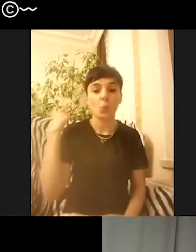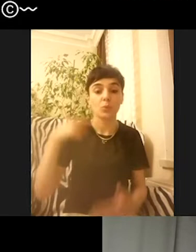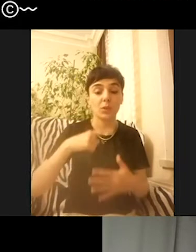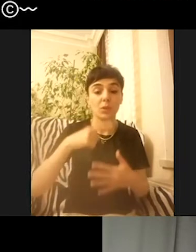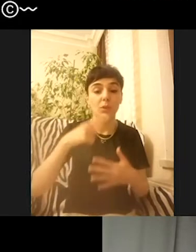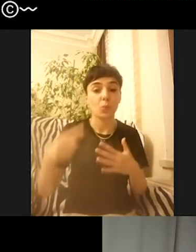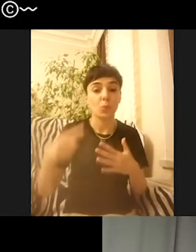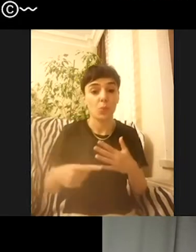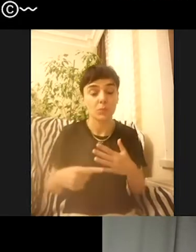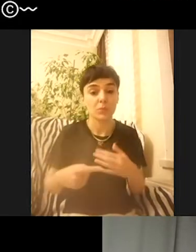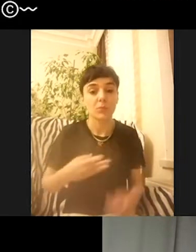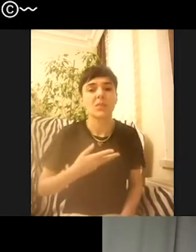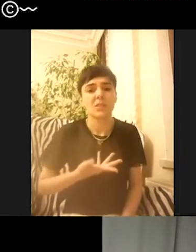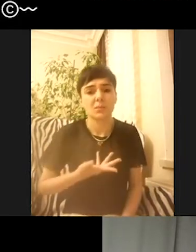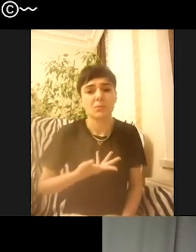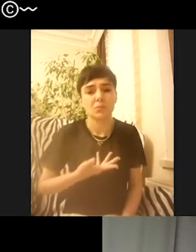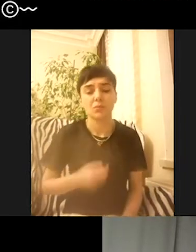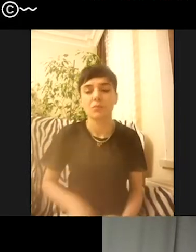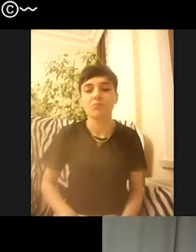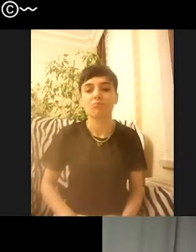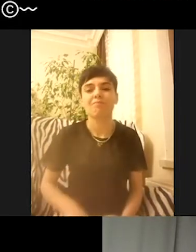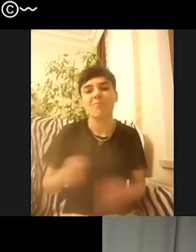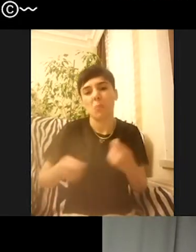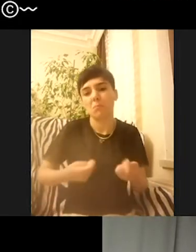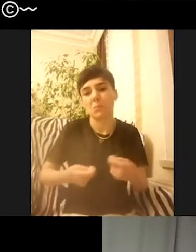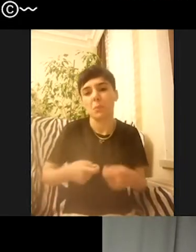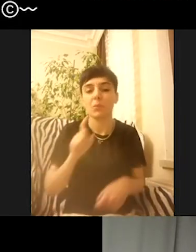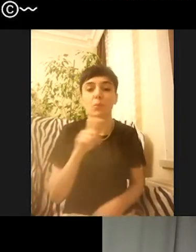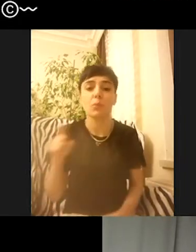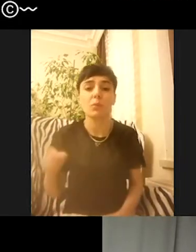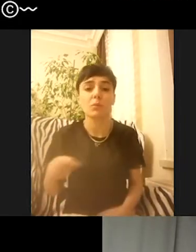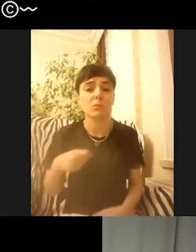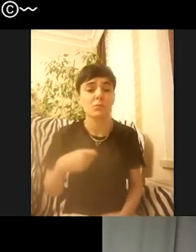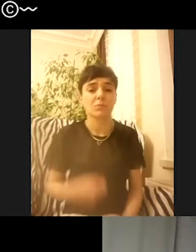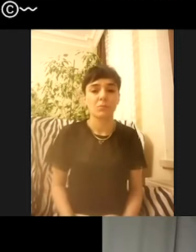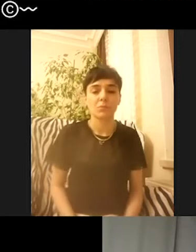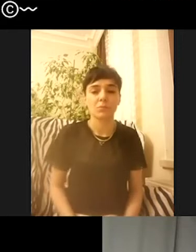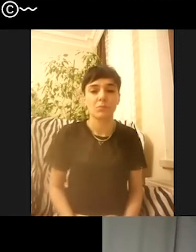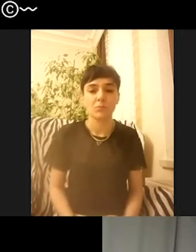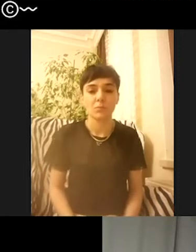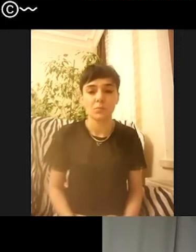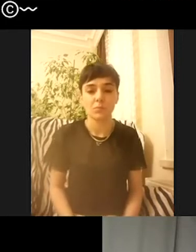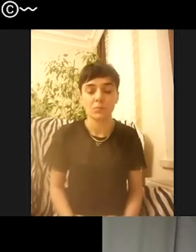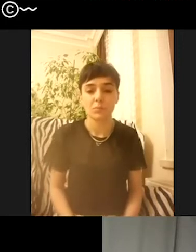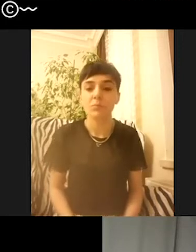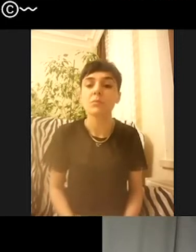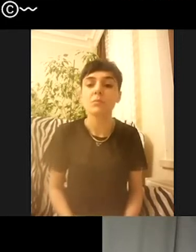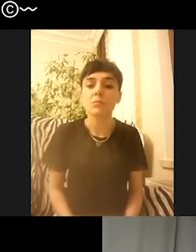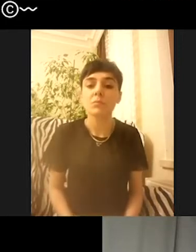over the club's funding petition in which they saw our official name and provisional